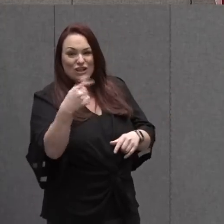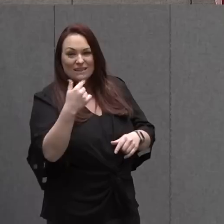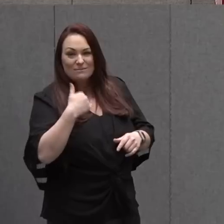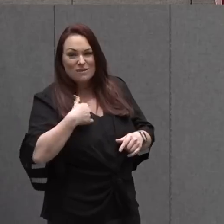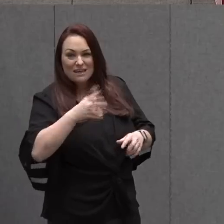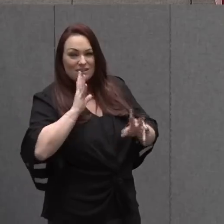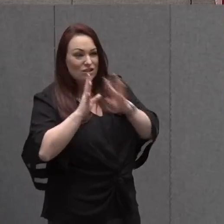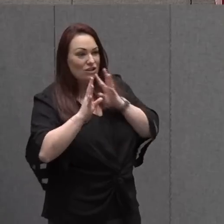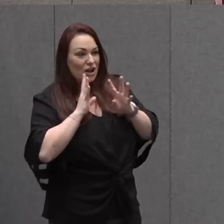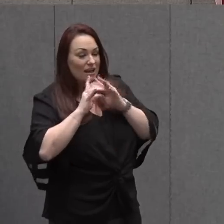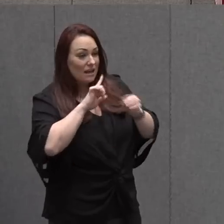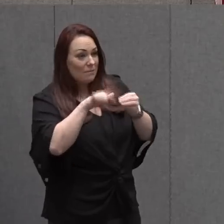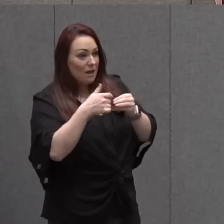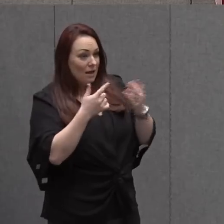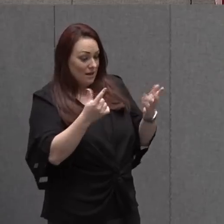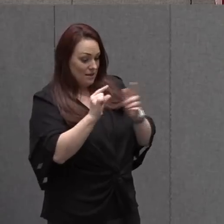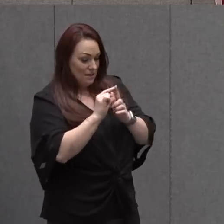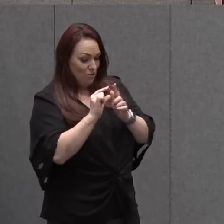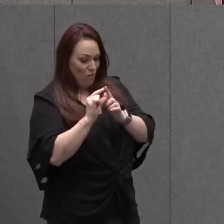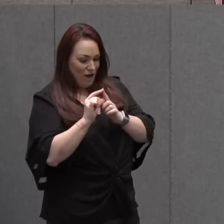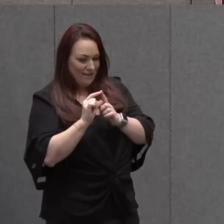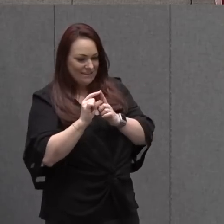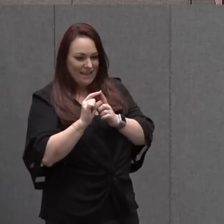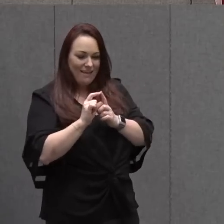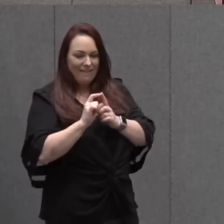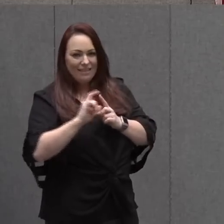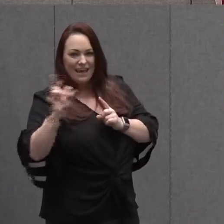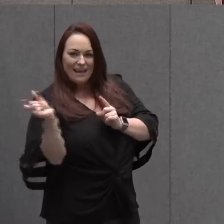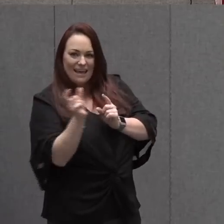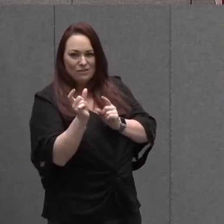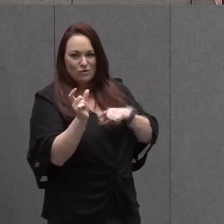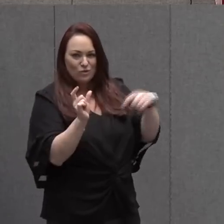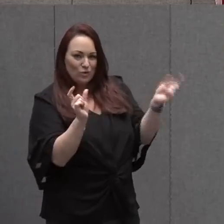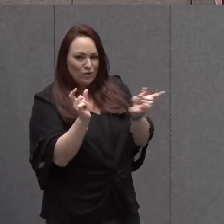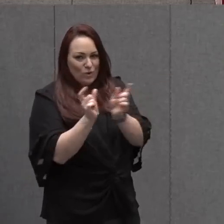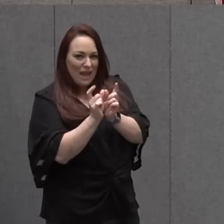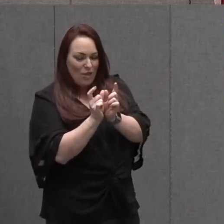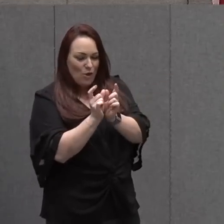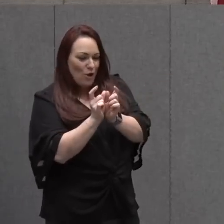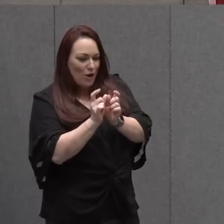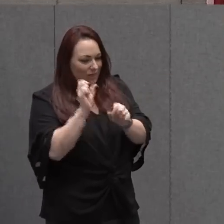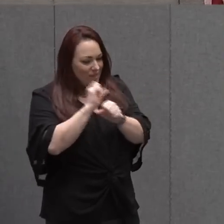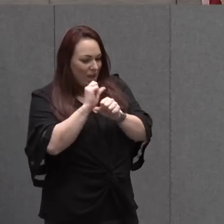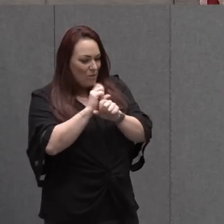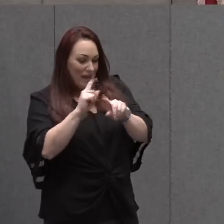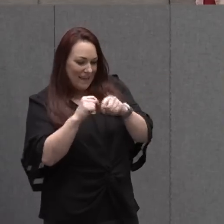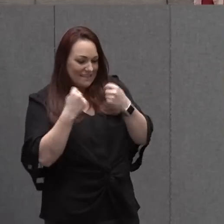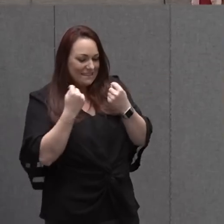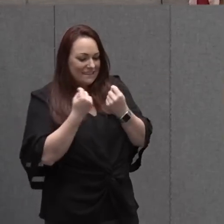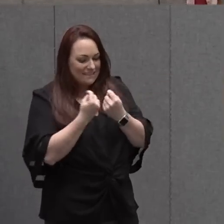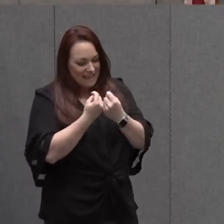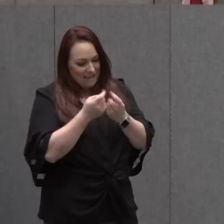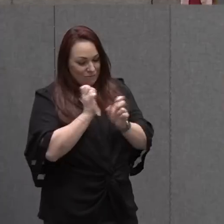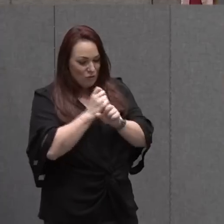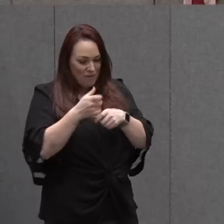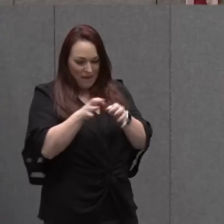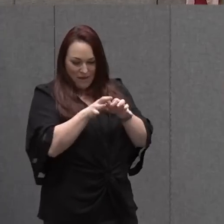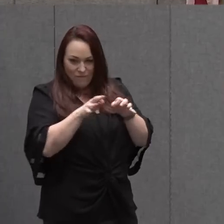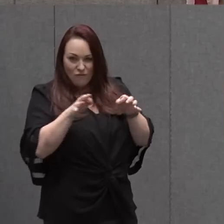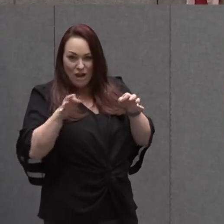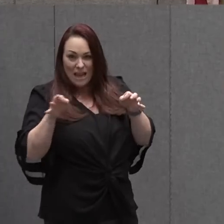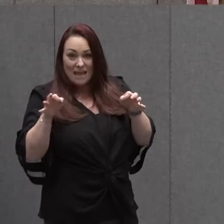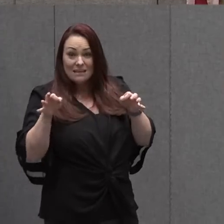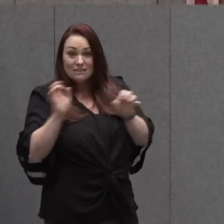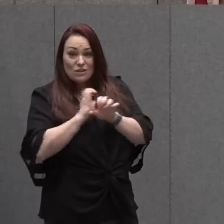talking about how these words get together and work as a team and to become a phrase, to create